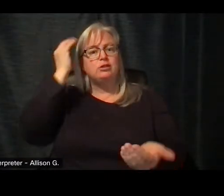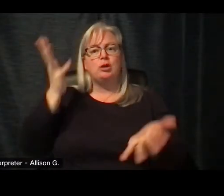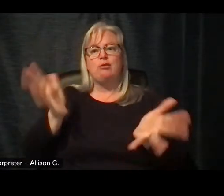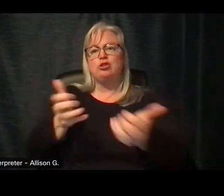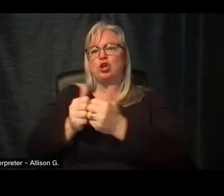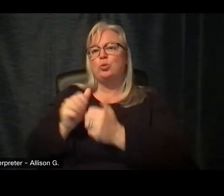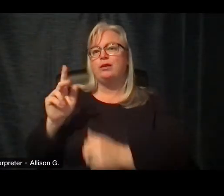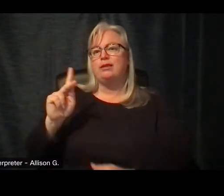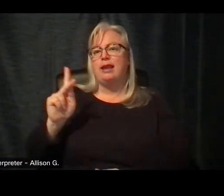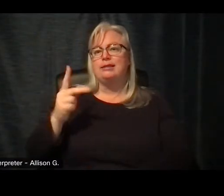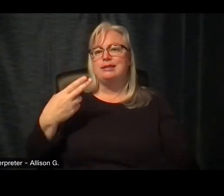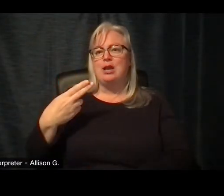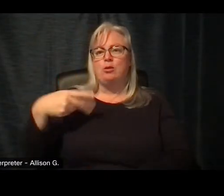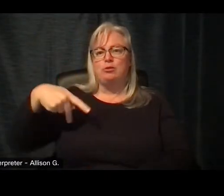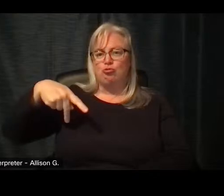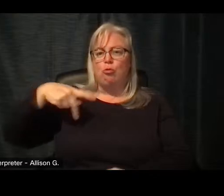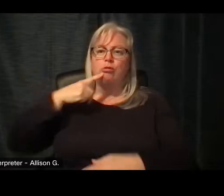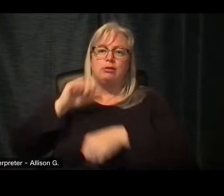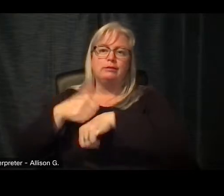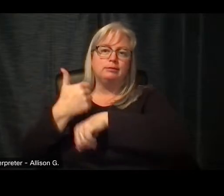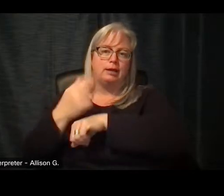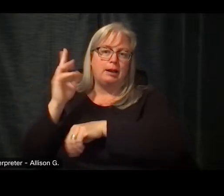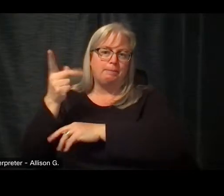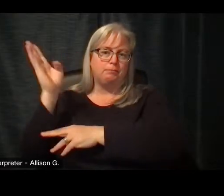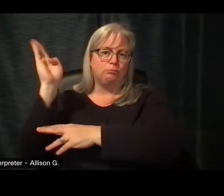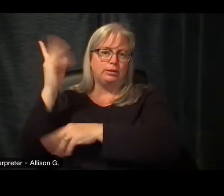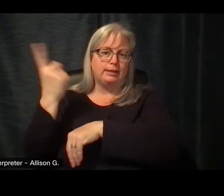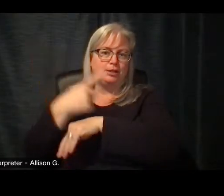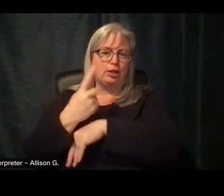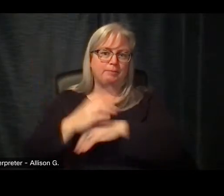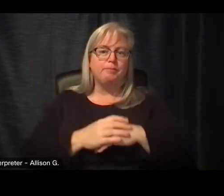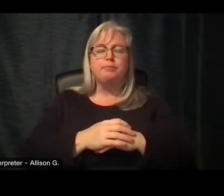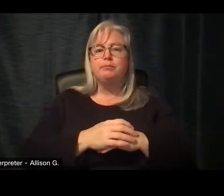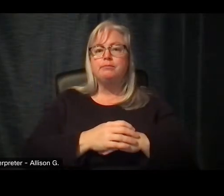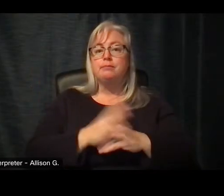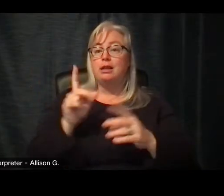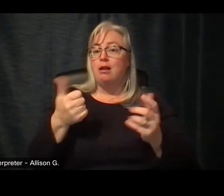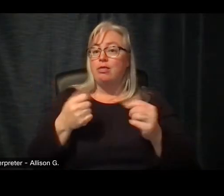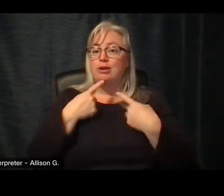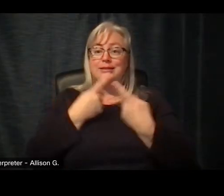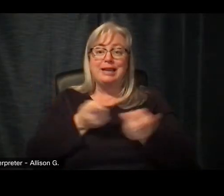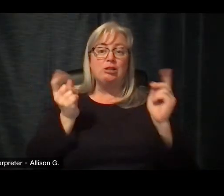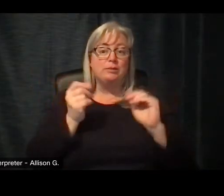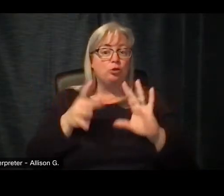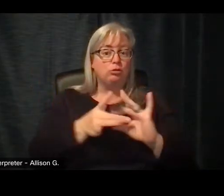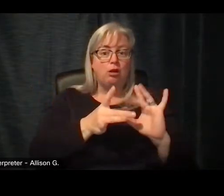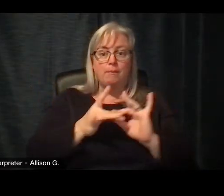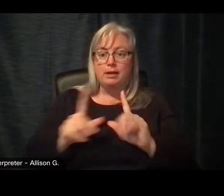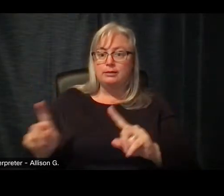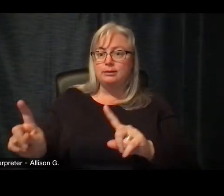them further and get something set up. So, any other announcements or